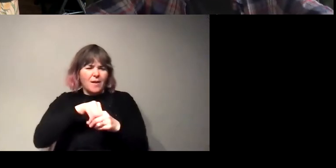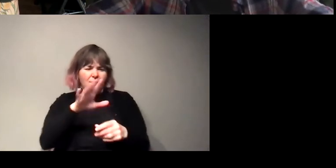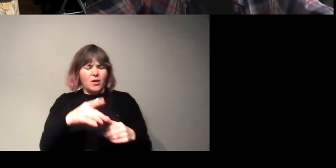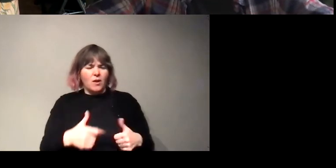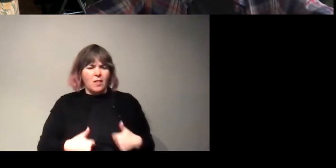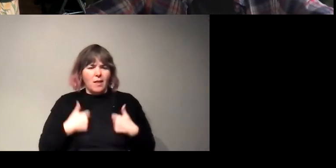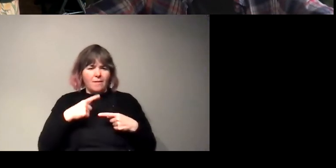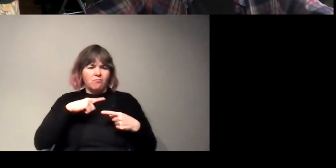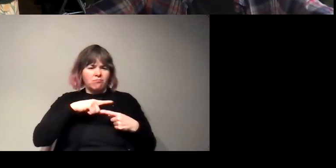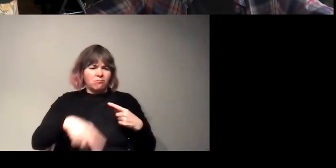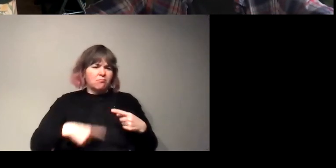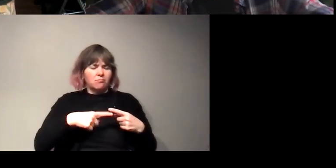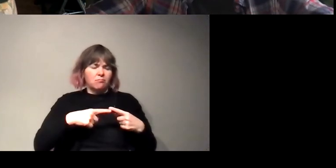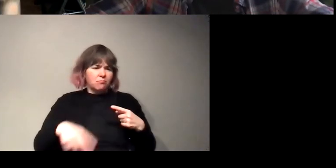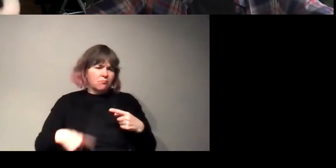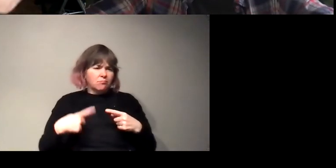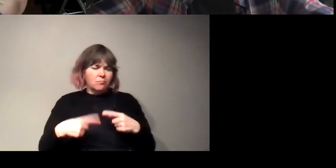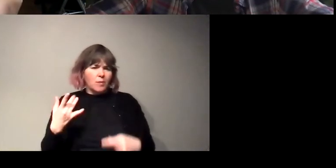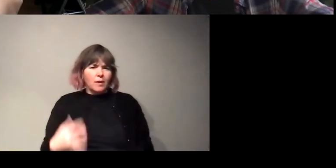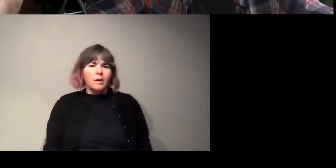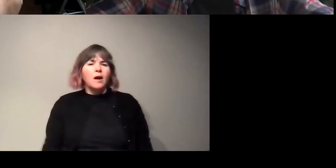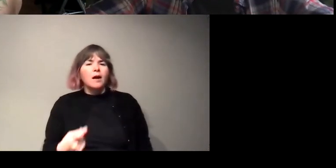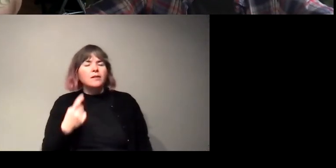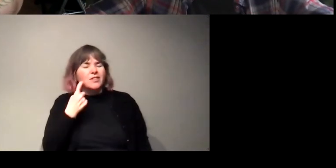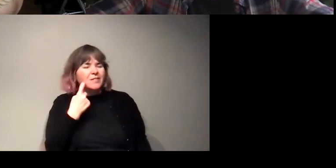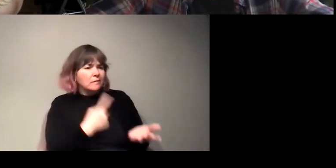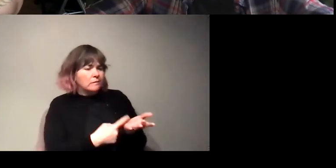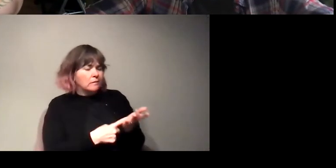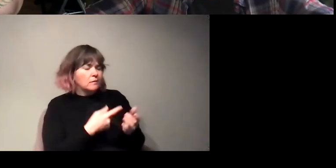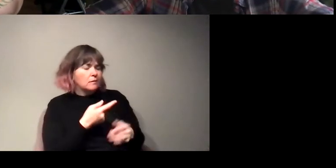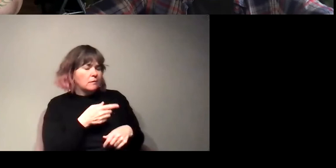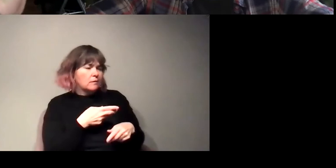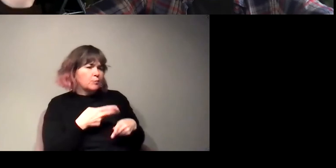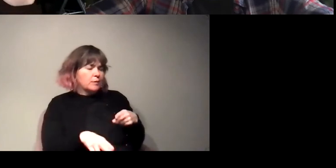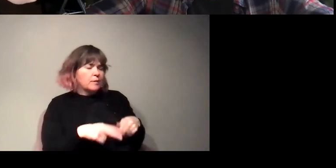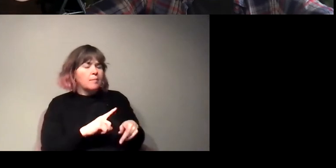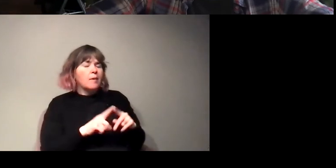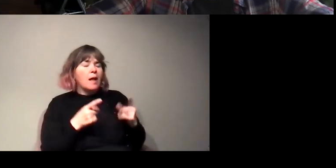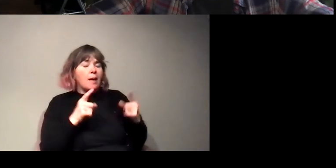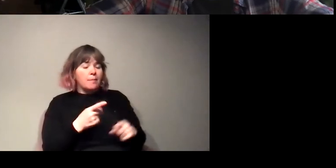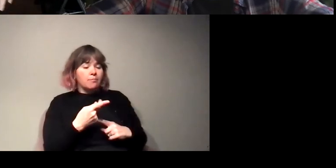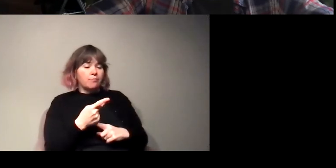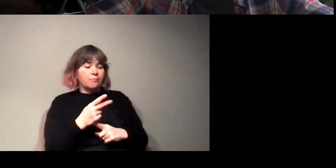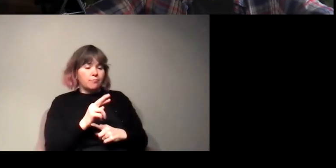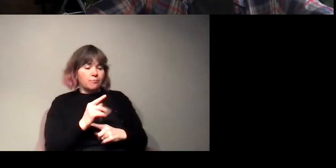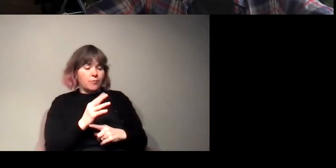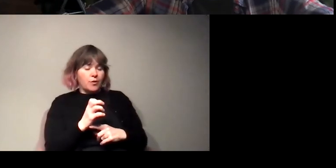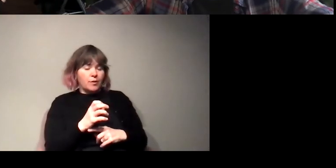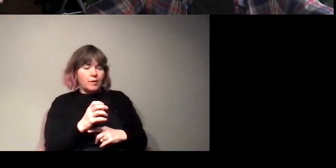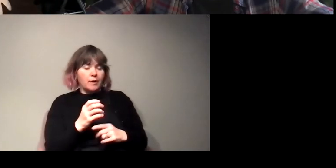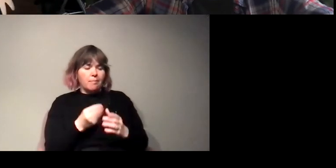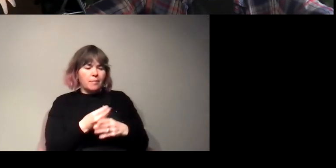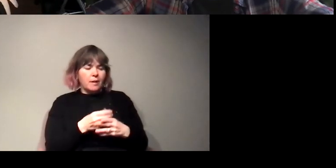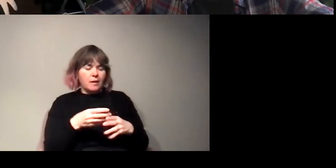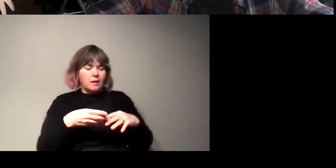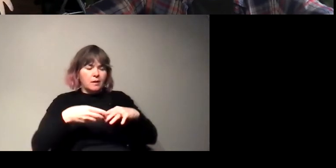cycle? So I talked about it a little bit, but what happens is that prairie plants have very, very